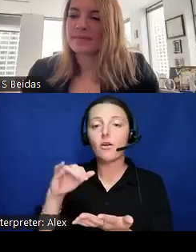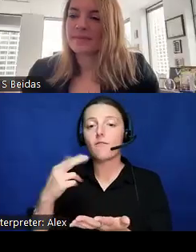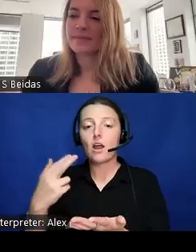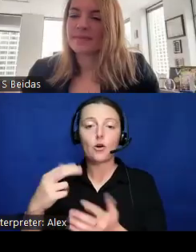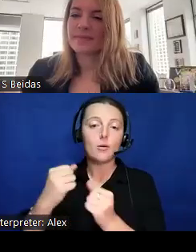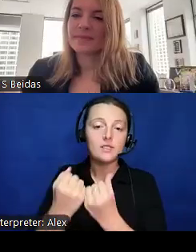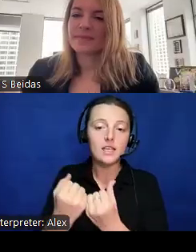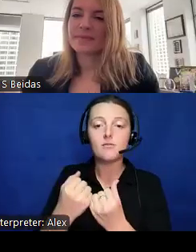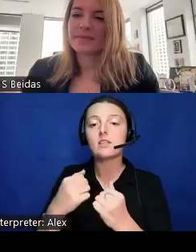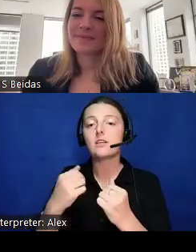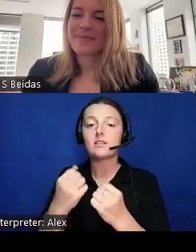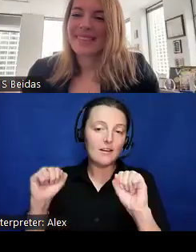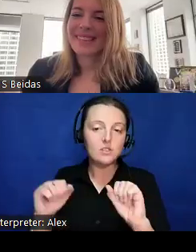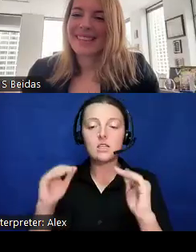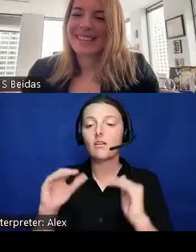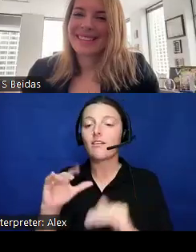key constituents,